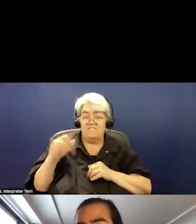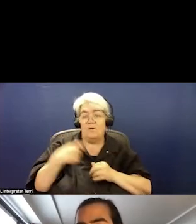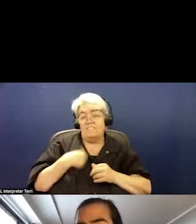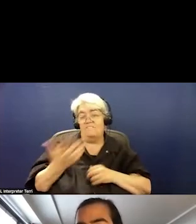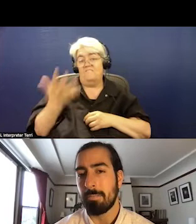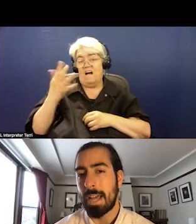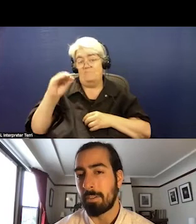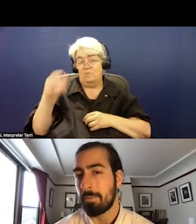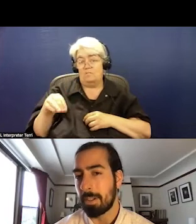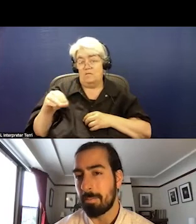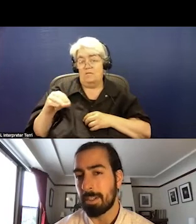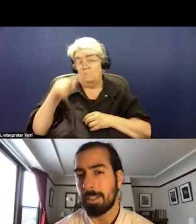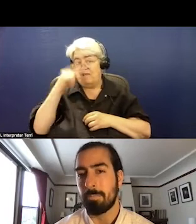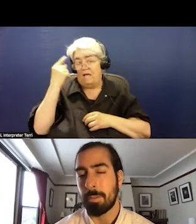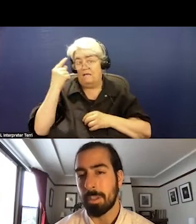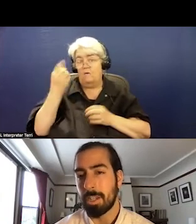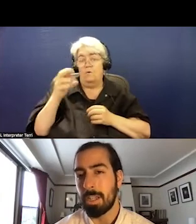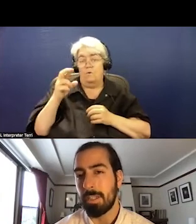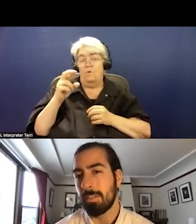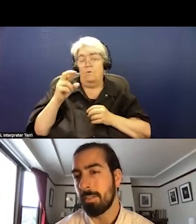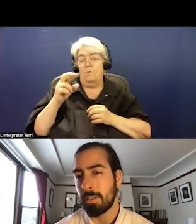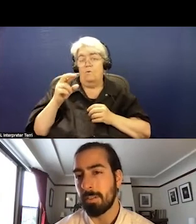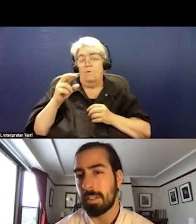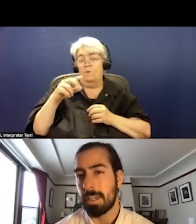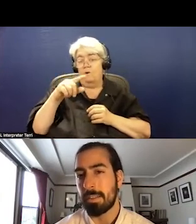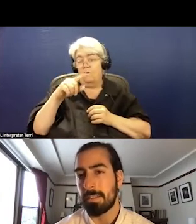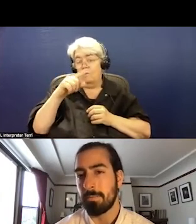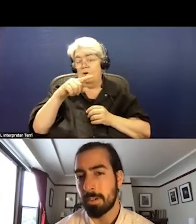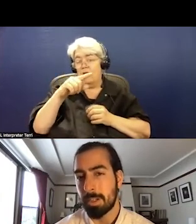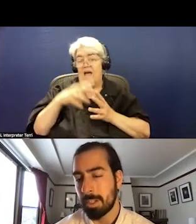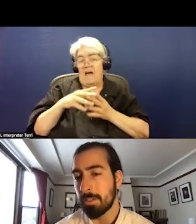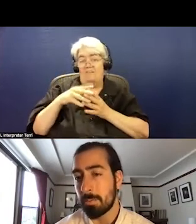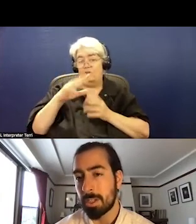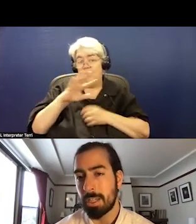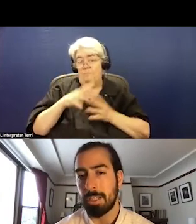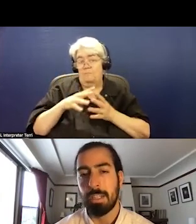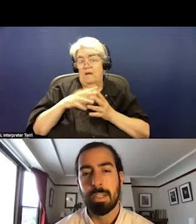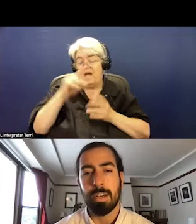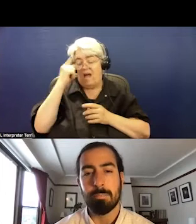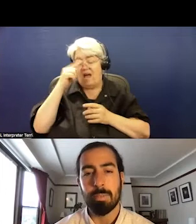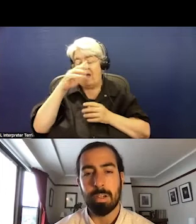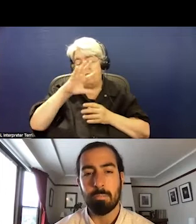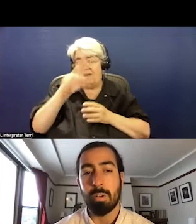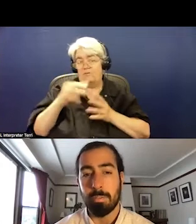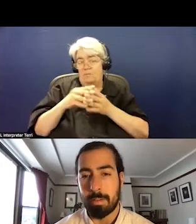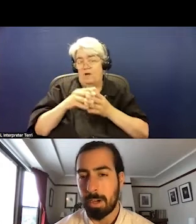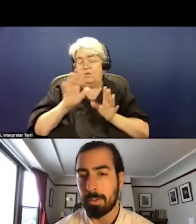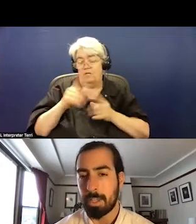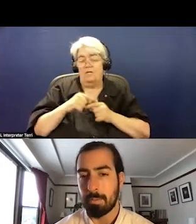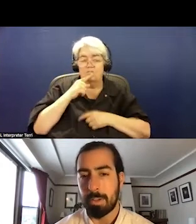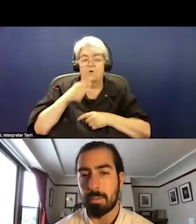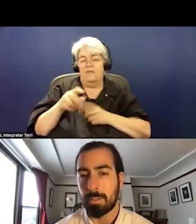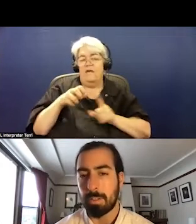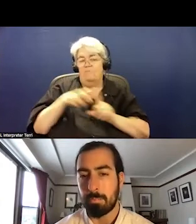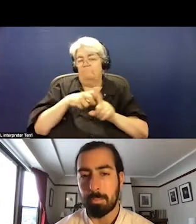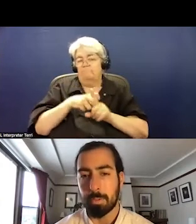5% Black or African American population, and so you can see that the team very much is reaching more of that population